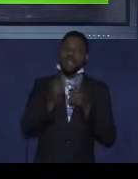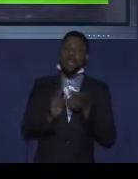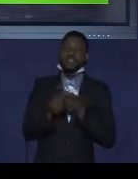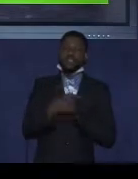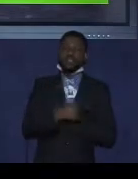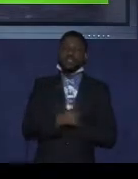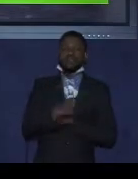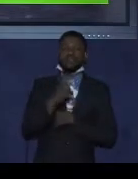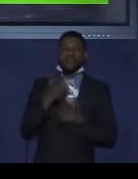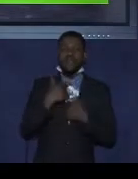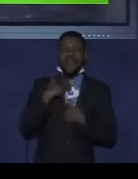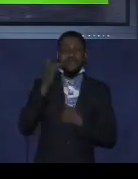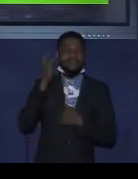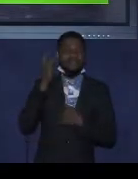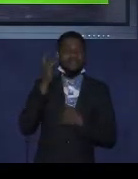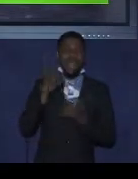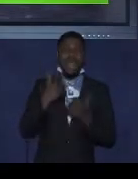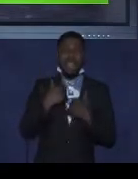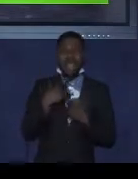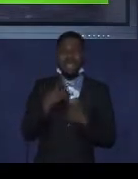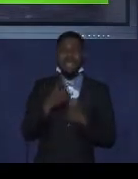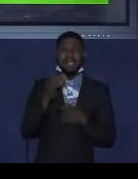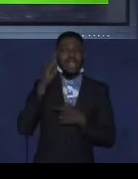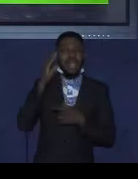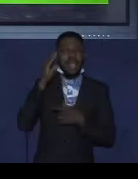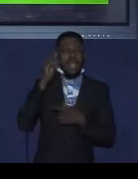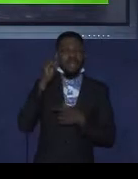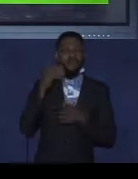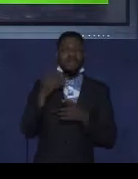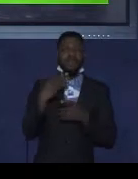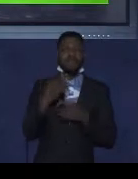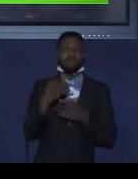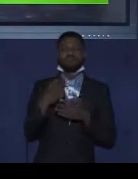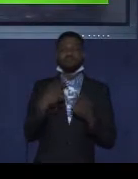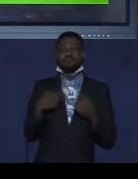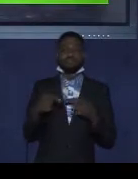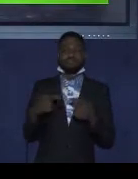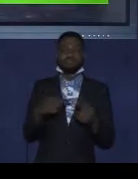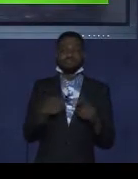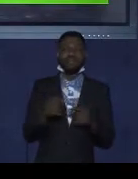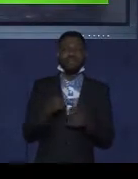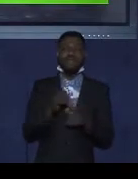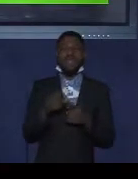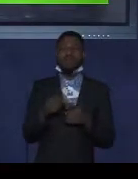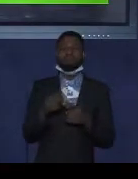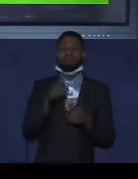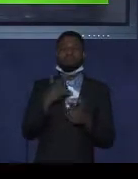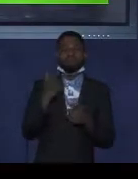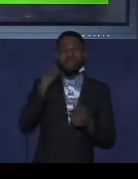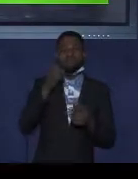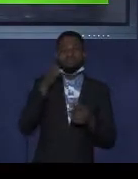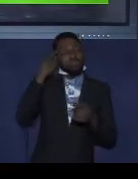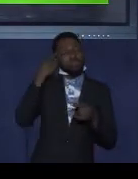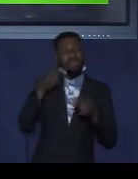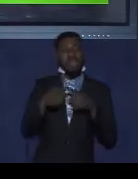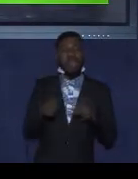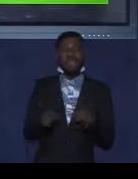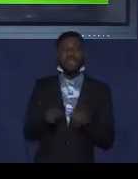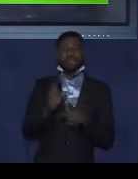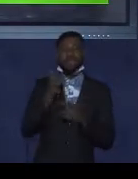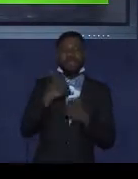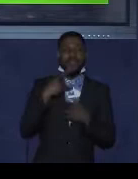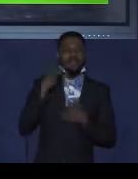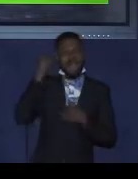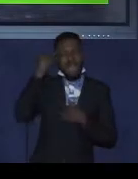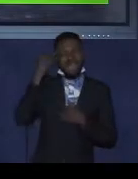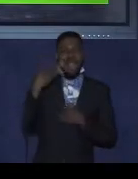today. You've had experience of a disagreement or quarrel with anybody before. You have